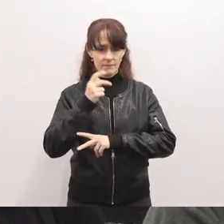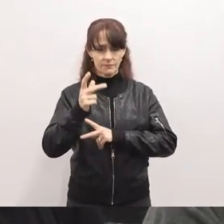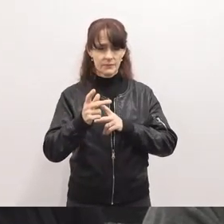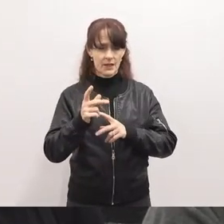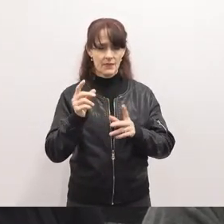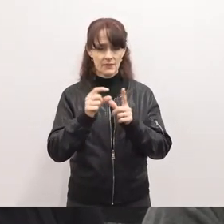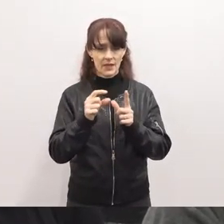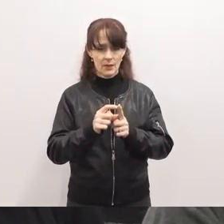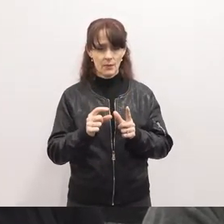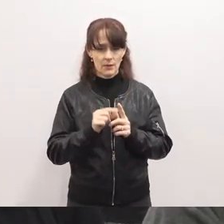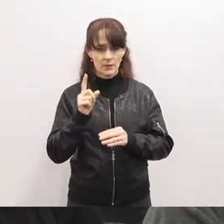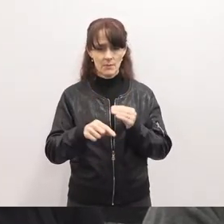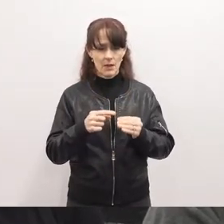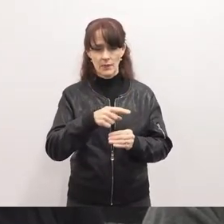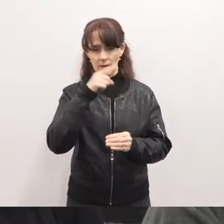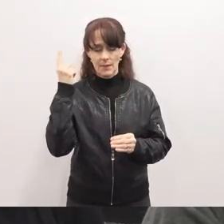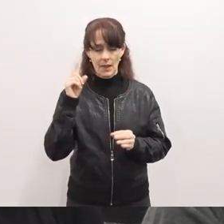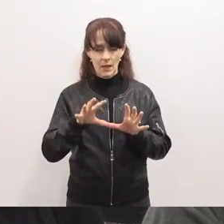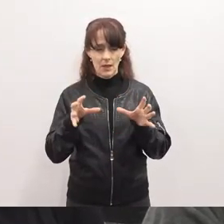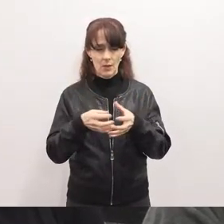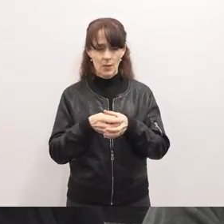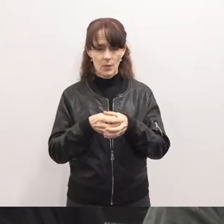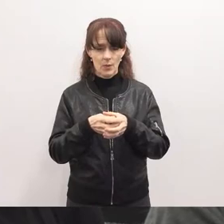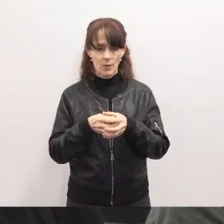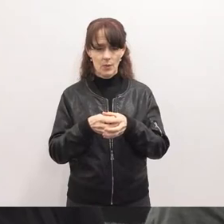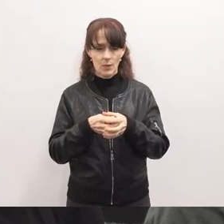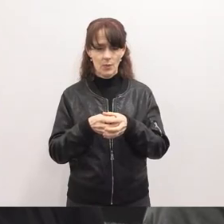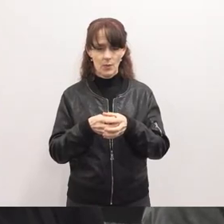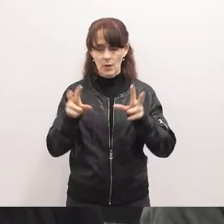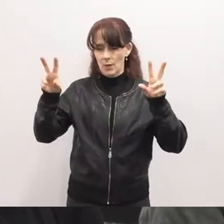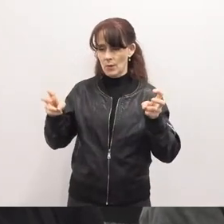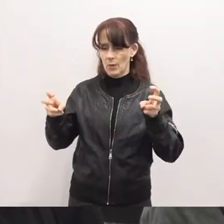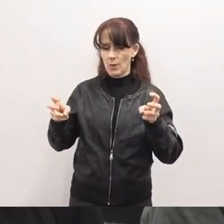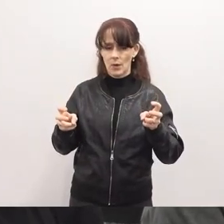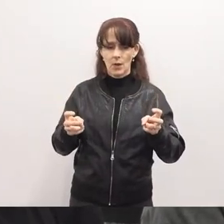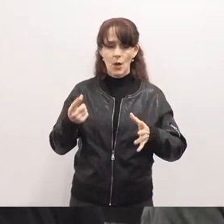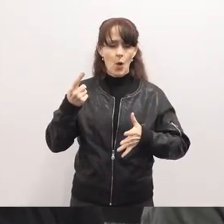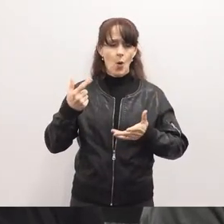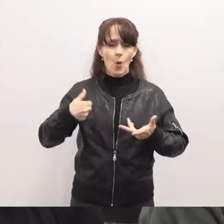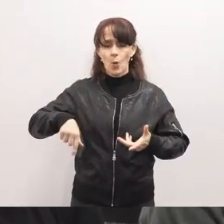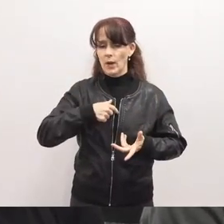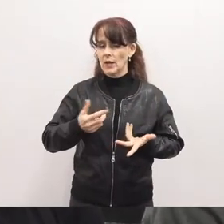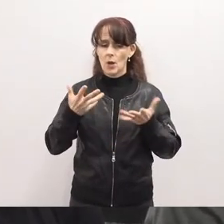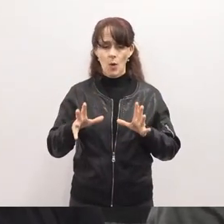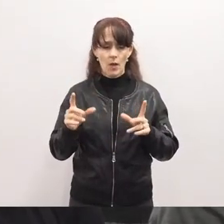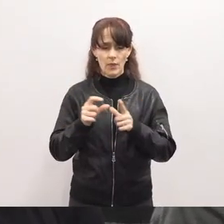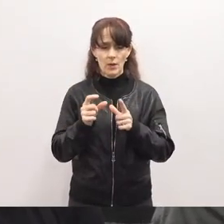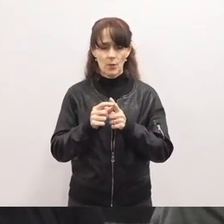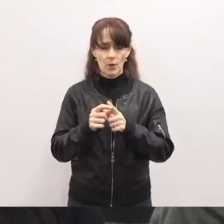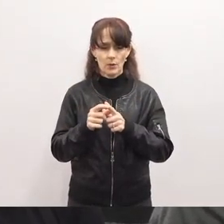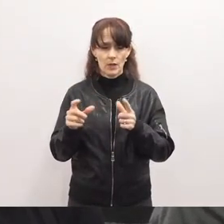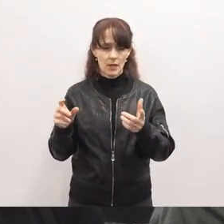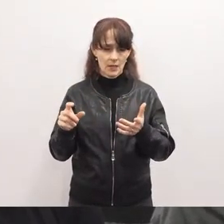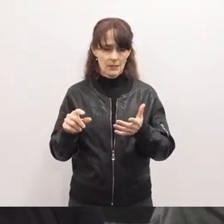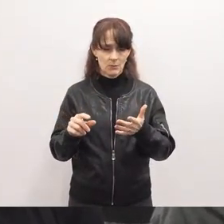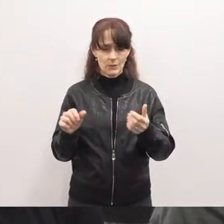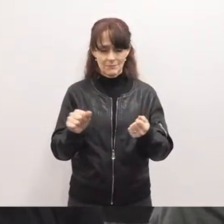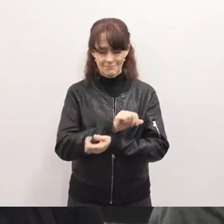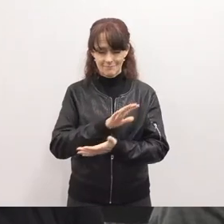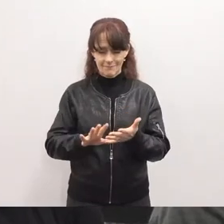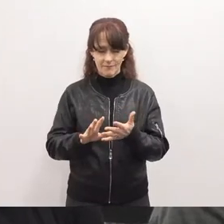to say about the black population. "What we don't want the word to go out that we want to exterminate the Negro